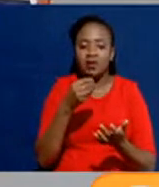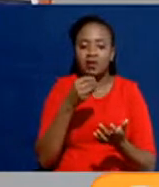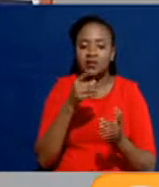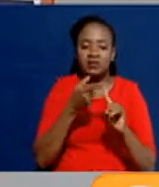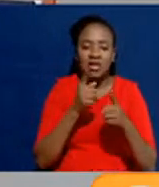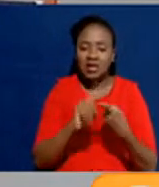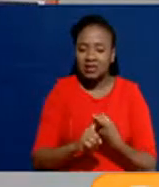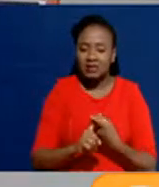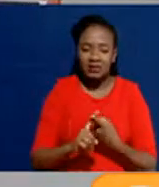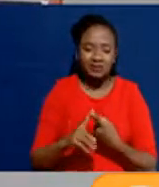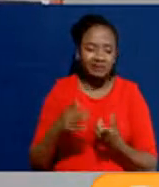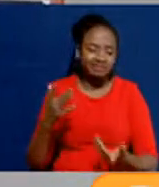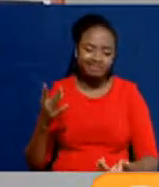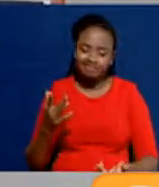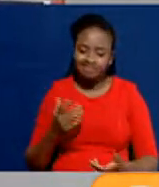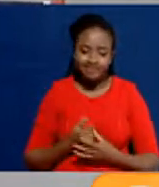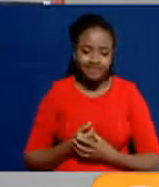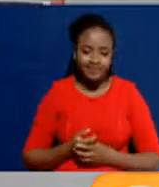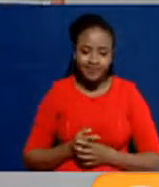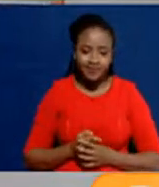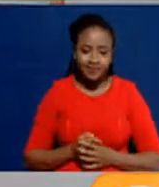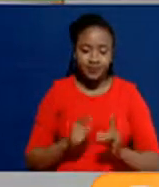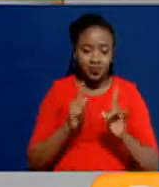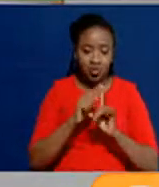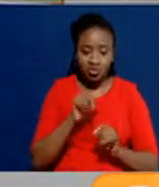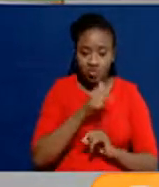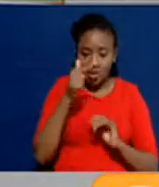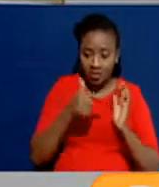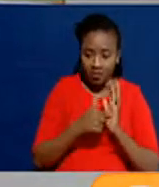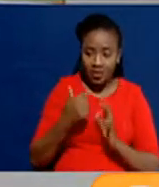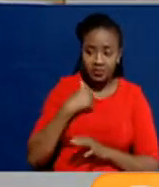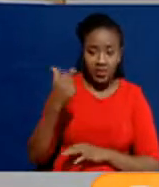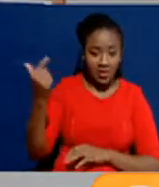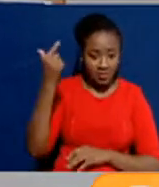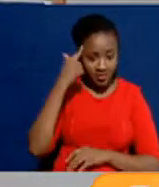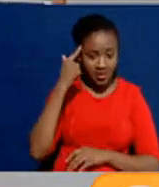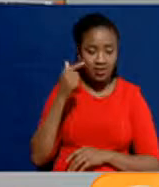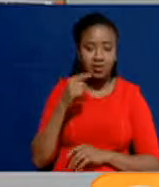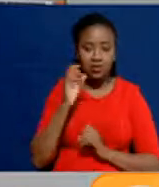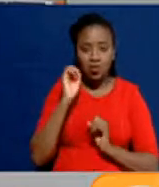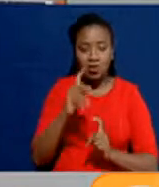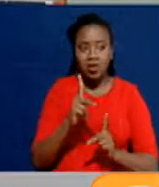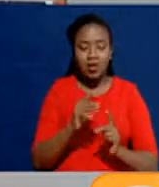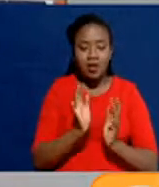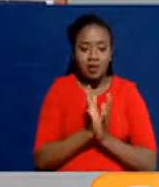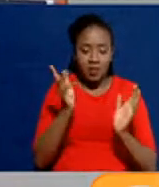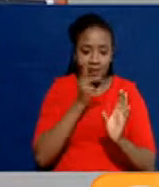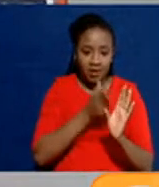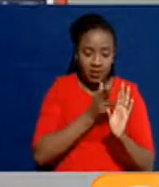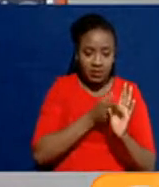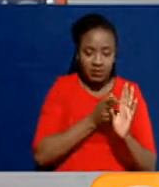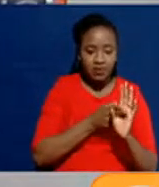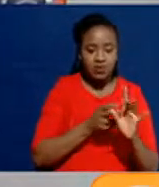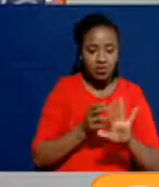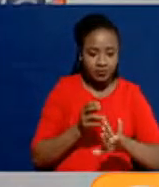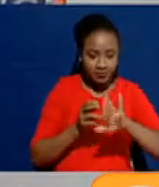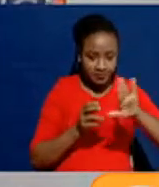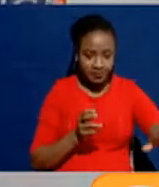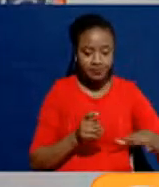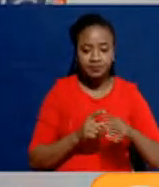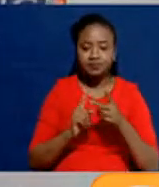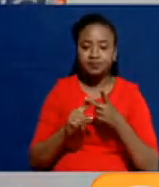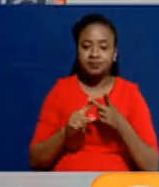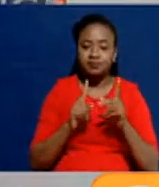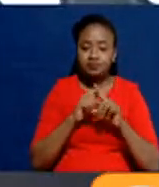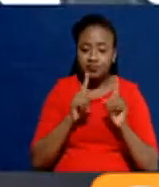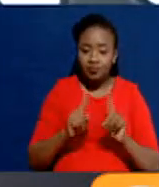respect. But I think one of the other things that then, you know, goes into it. So public participation is one thing. Is that being